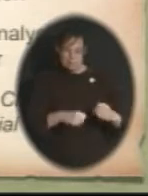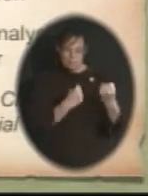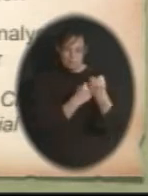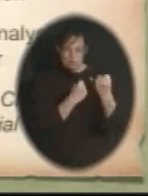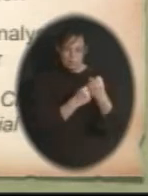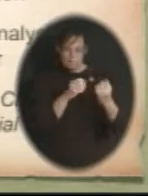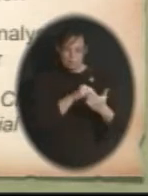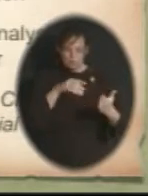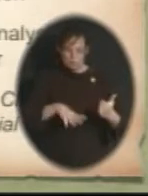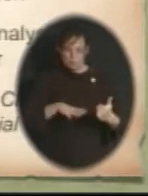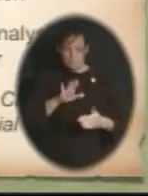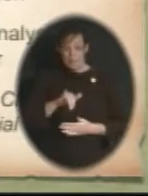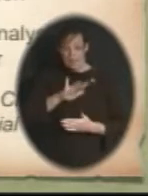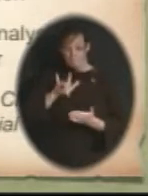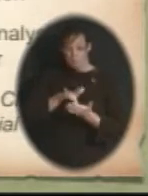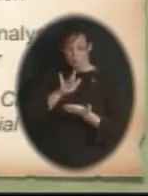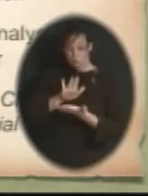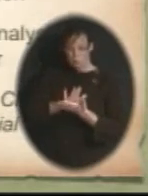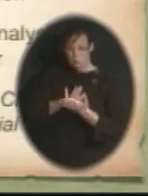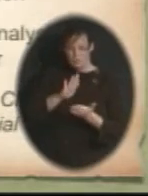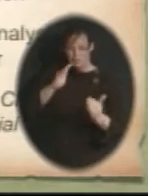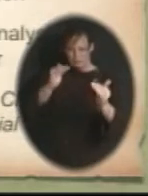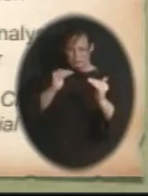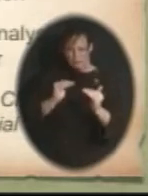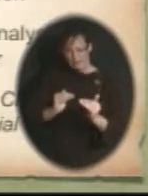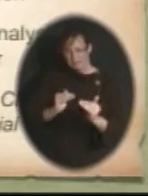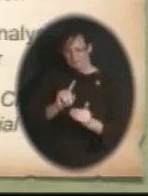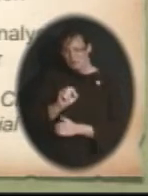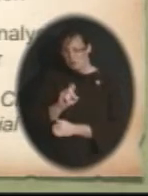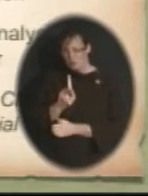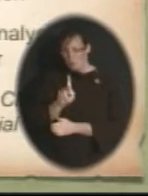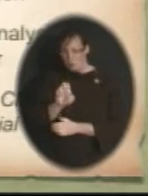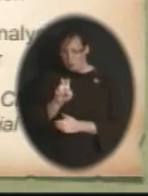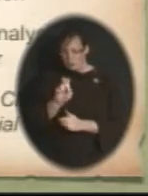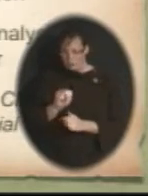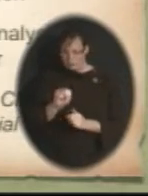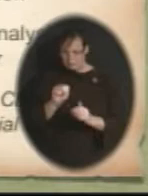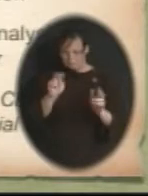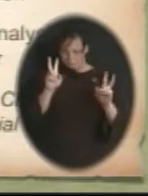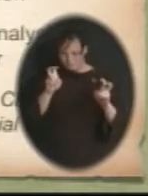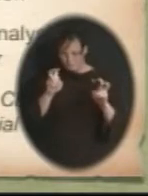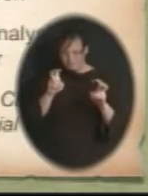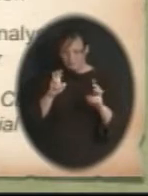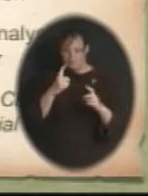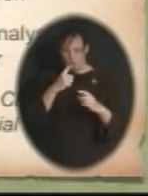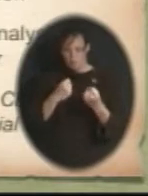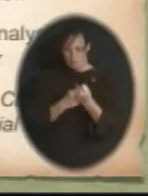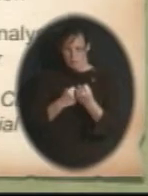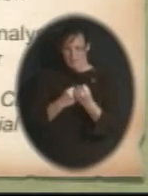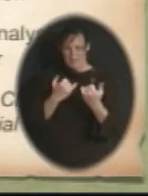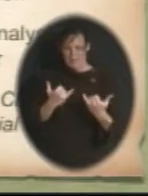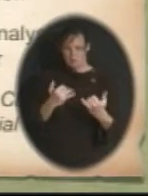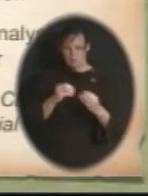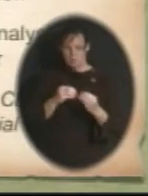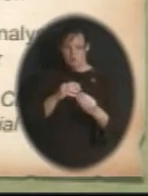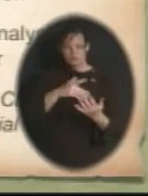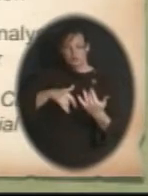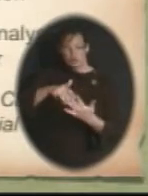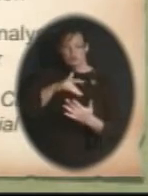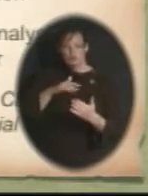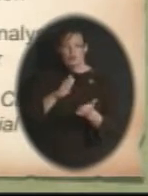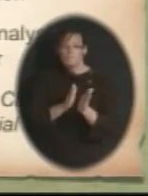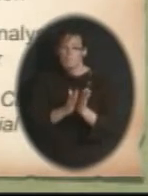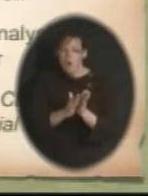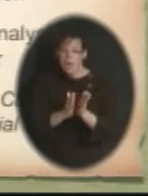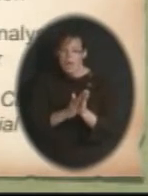By middle school, there's less of a token in terms of reinforcement. Now it's more social praise, because middle schoolers like